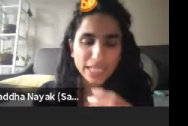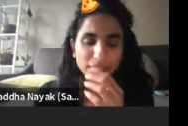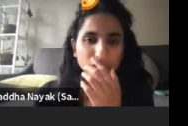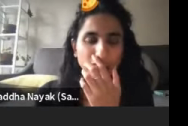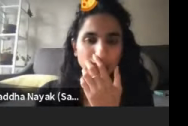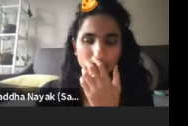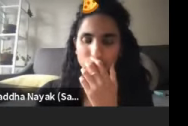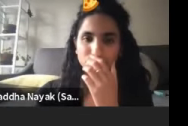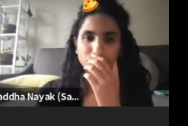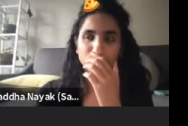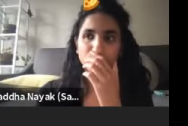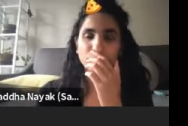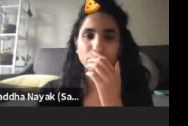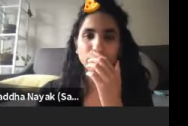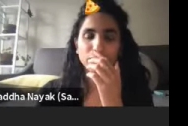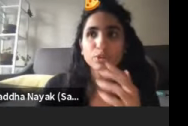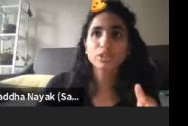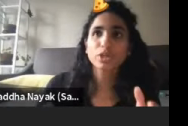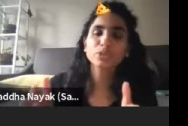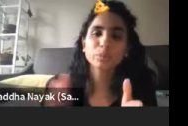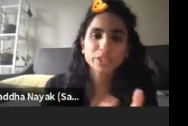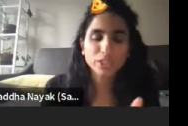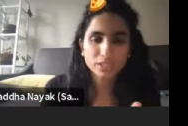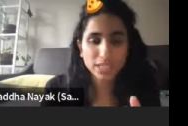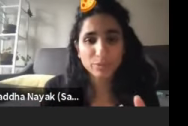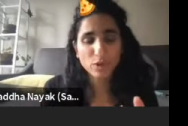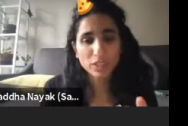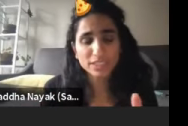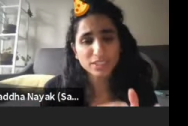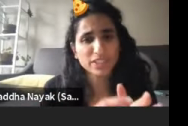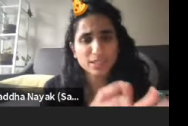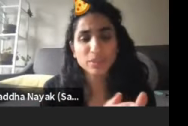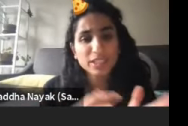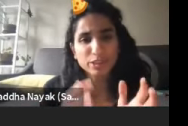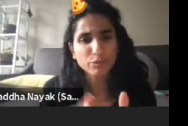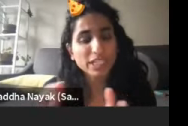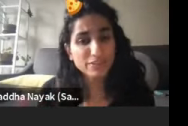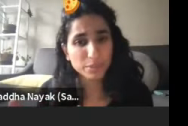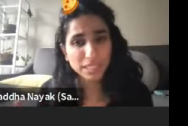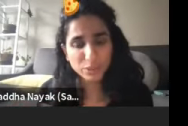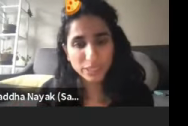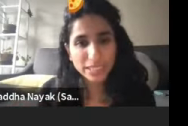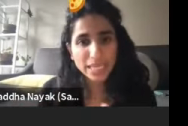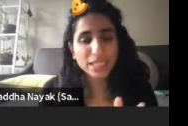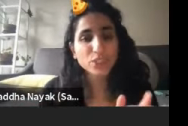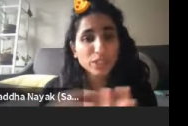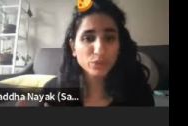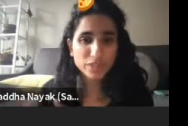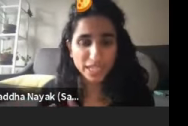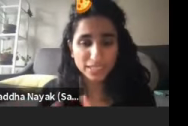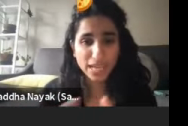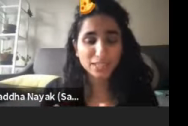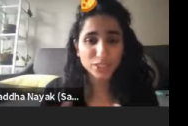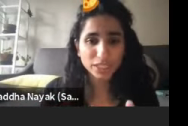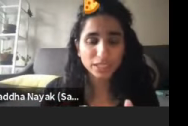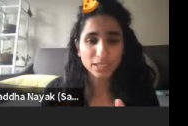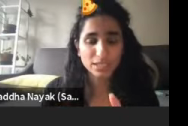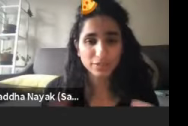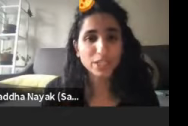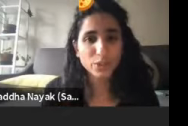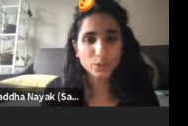using analogies, because, you know, if you're talking to a particular type of audience, if there's something that they're really familiar with, then you can use that